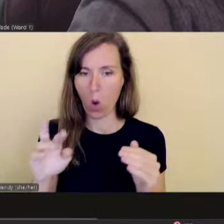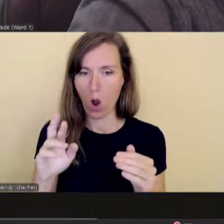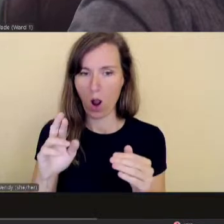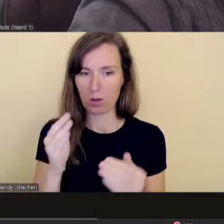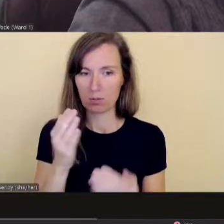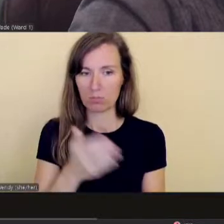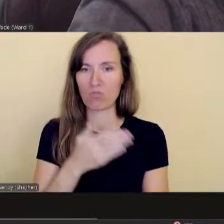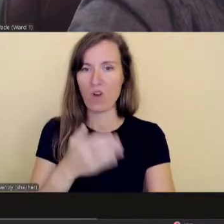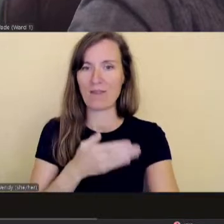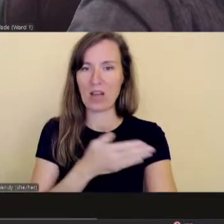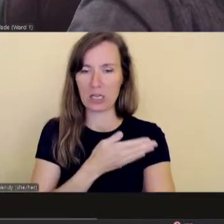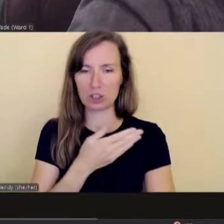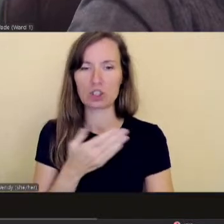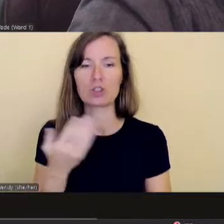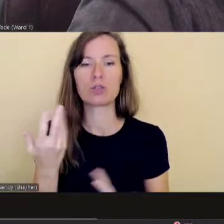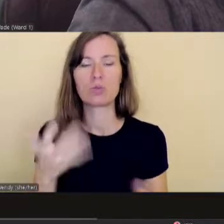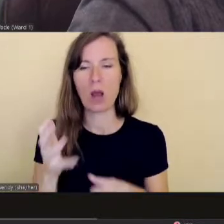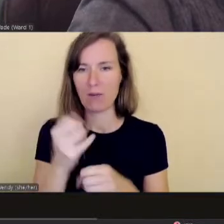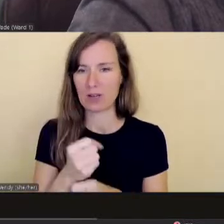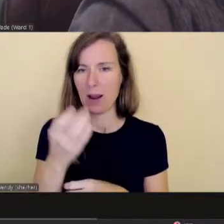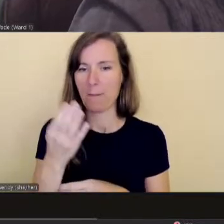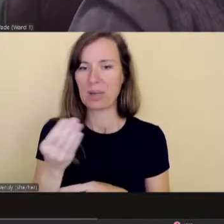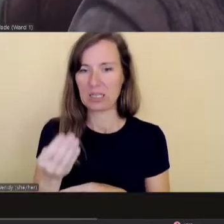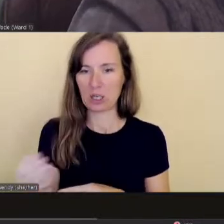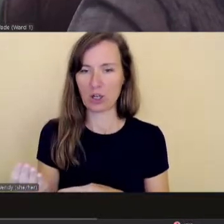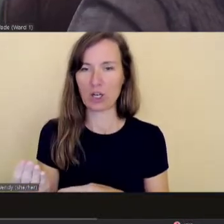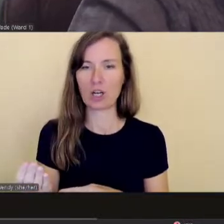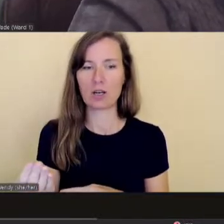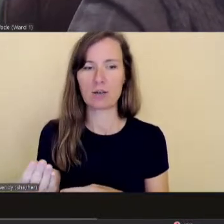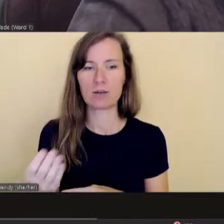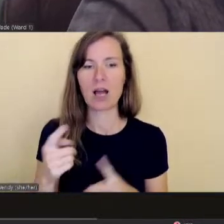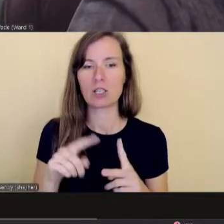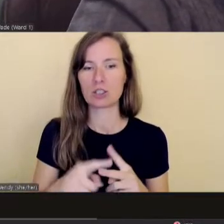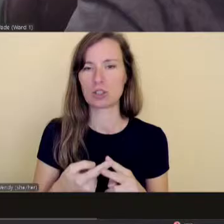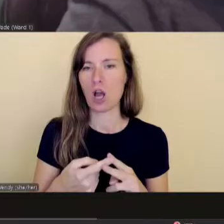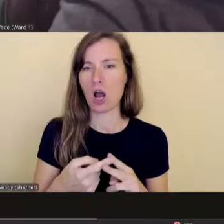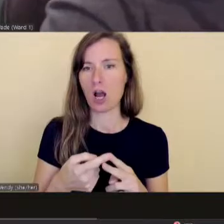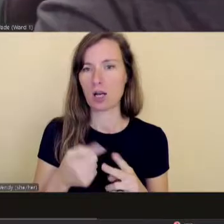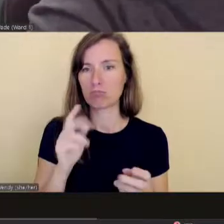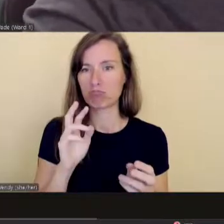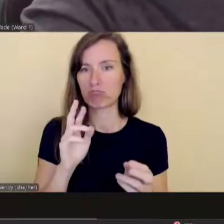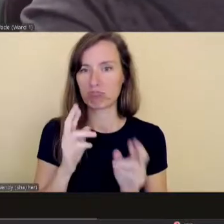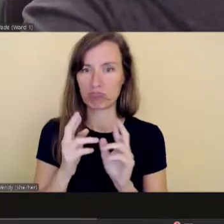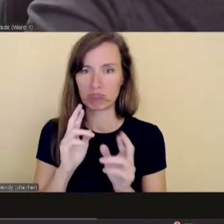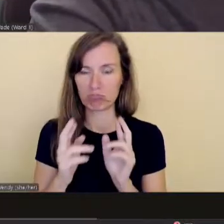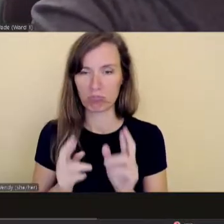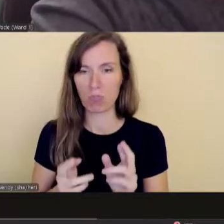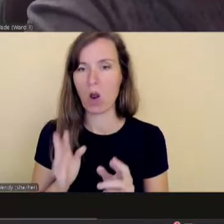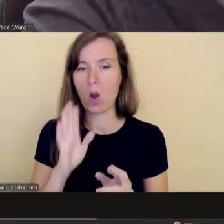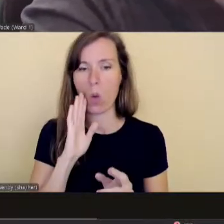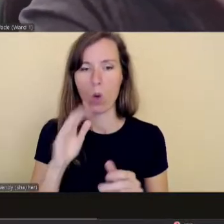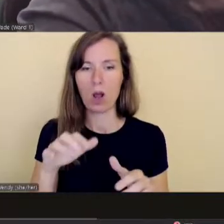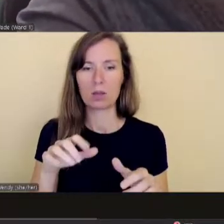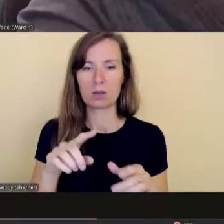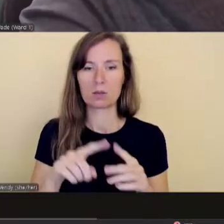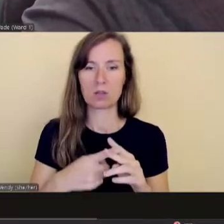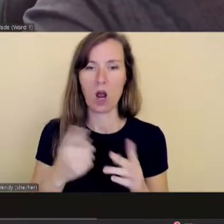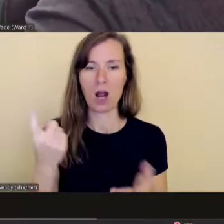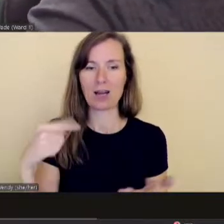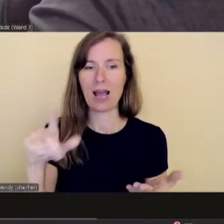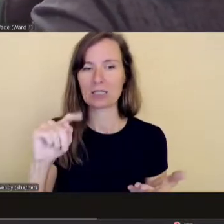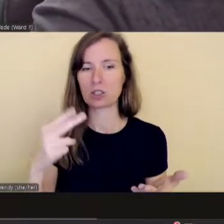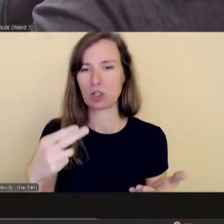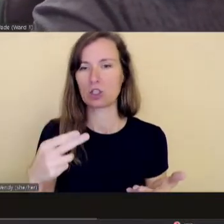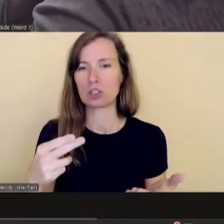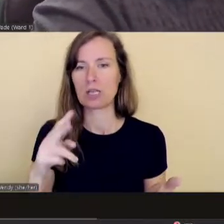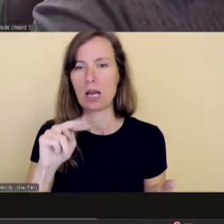The start of the renovation of the gym will take place next Thursday, November 2025.